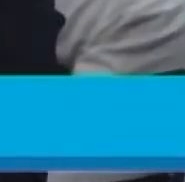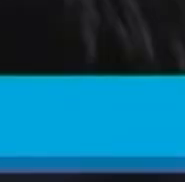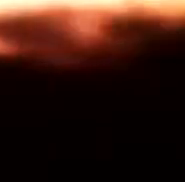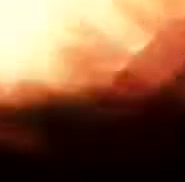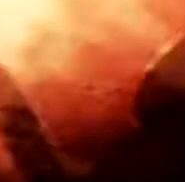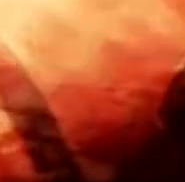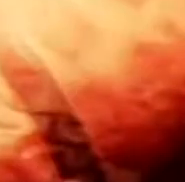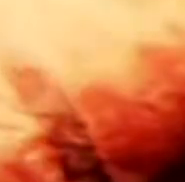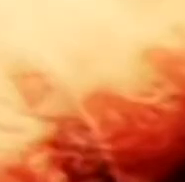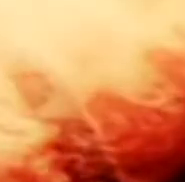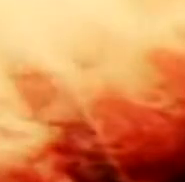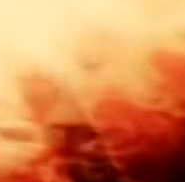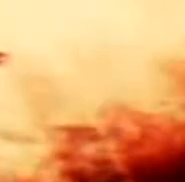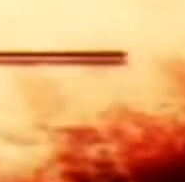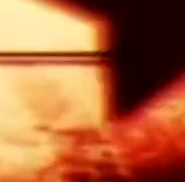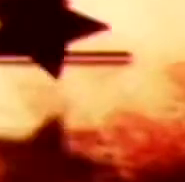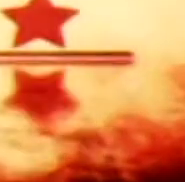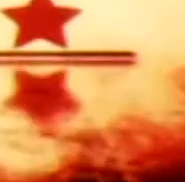lying.